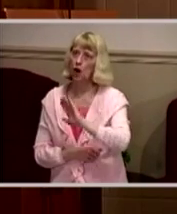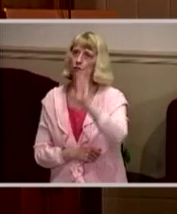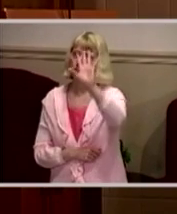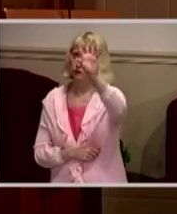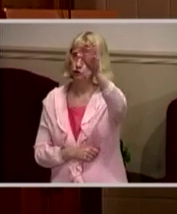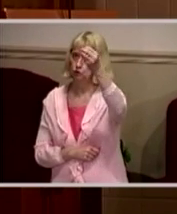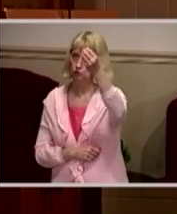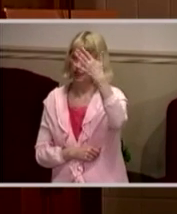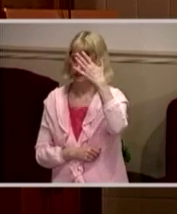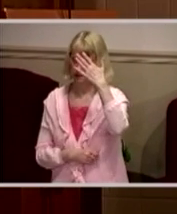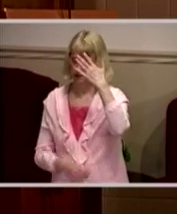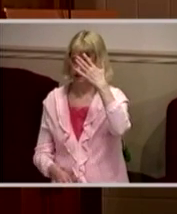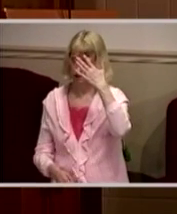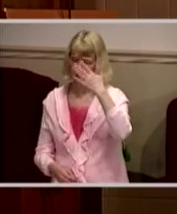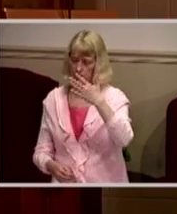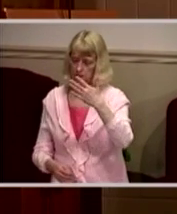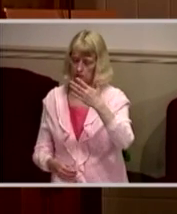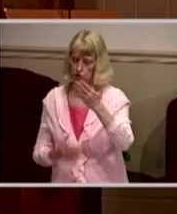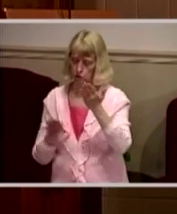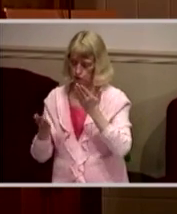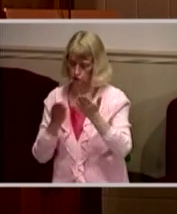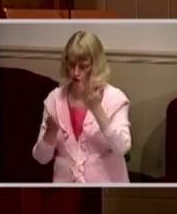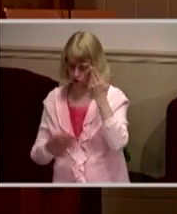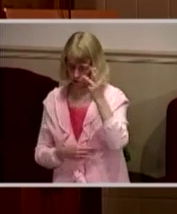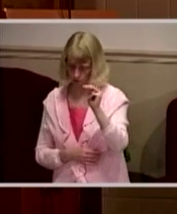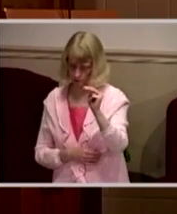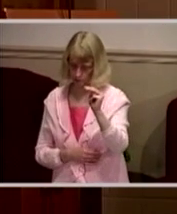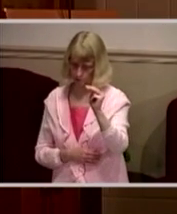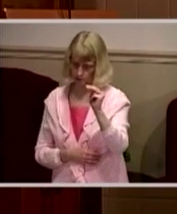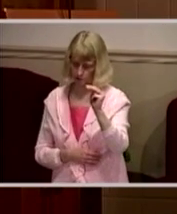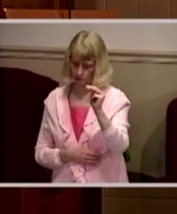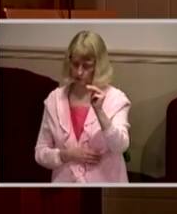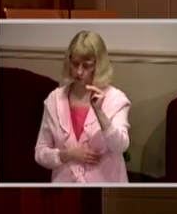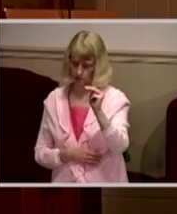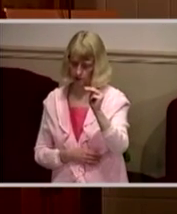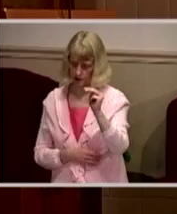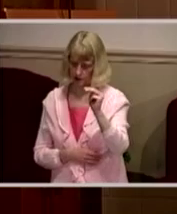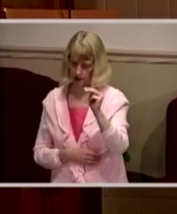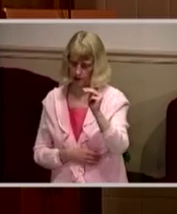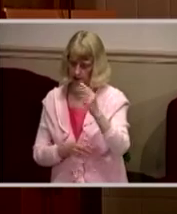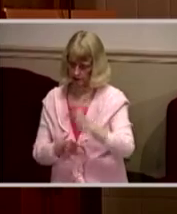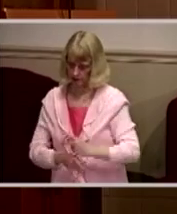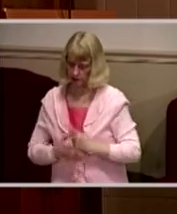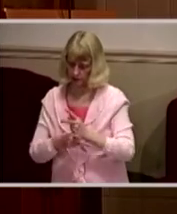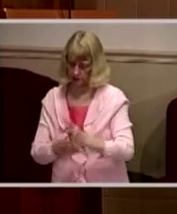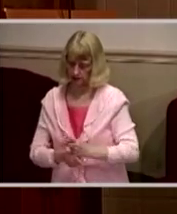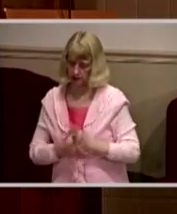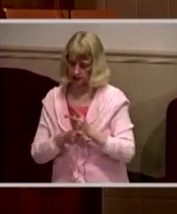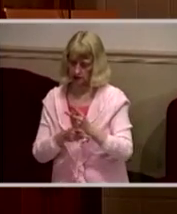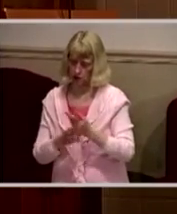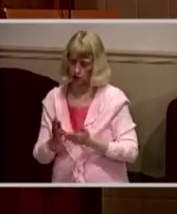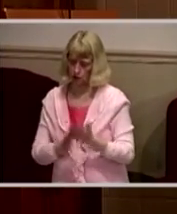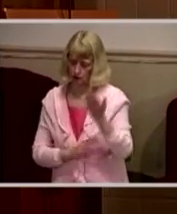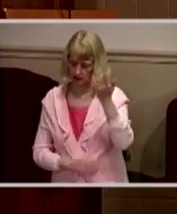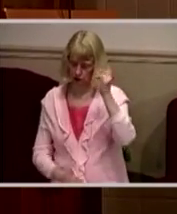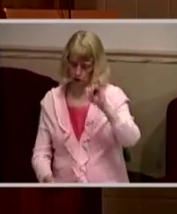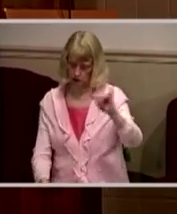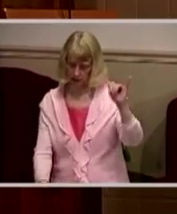grace, by which you serve, by which you are sustained for all of eternity.